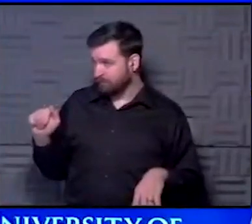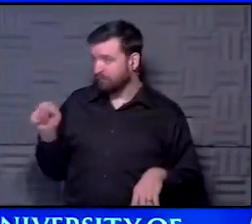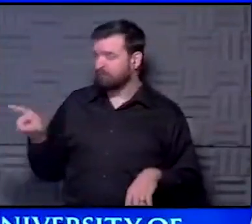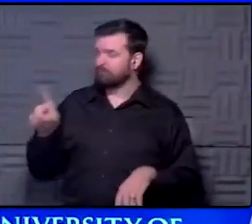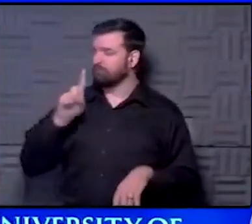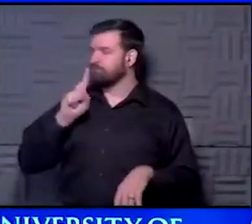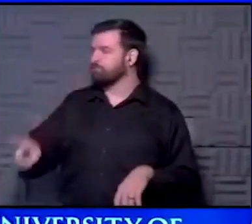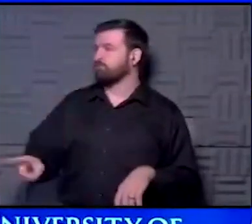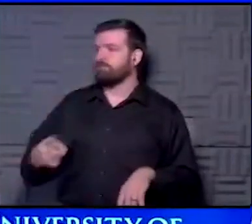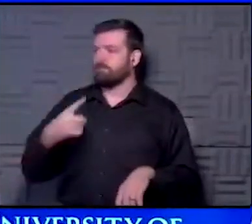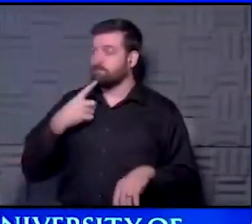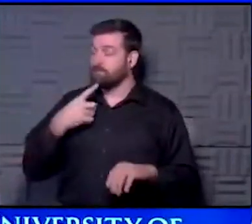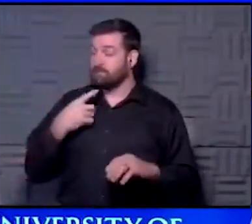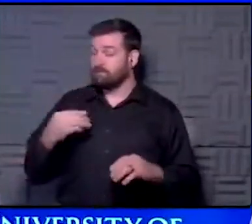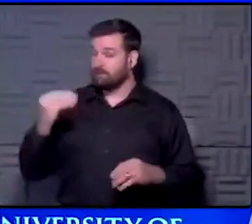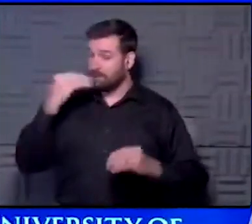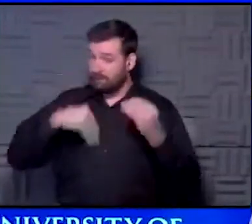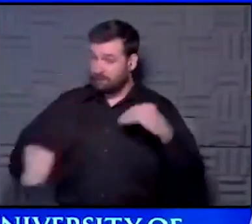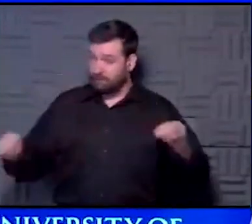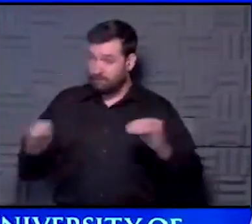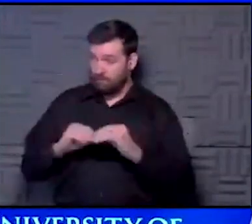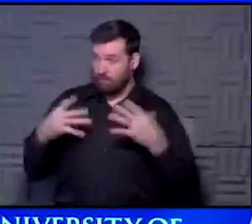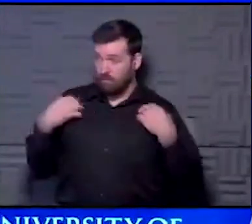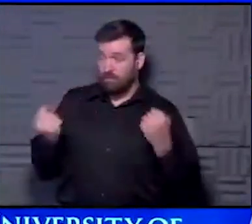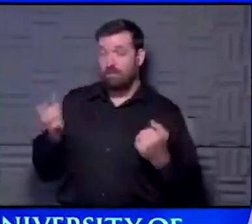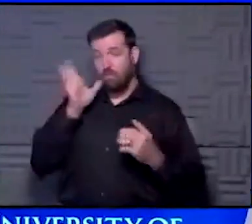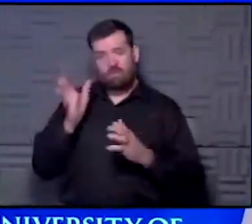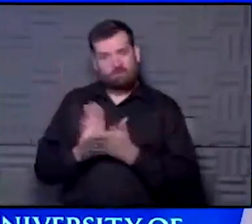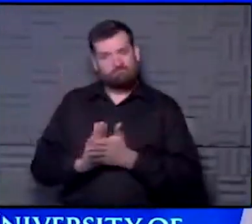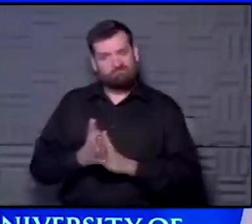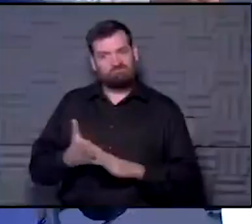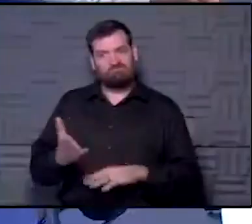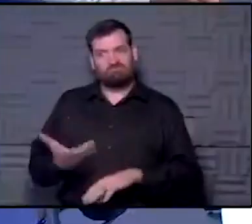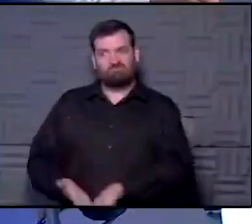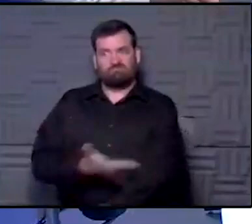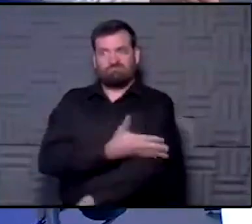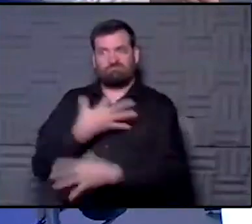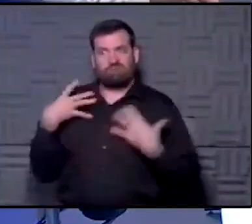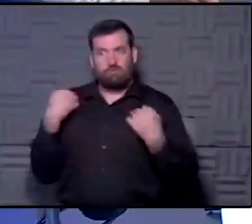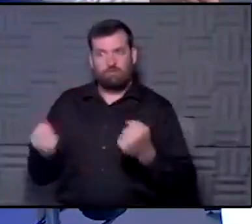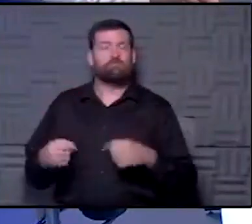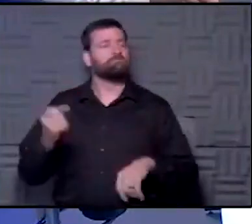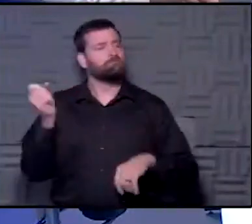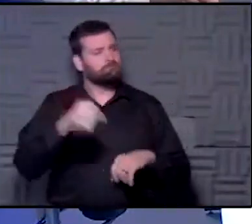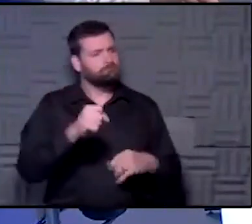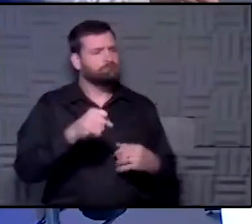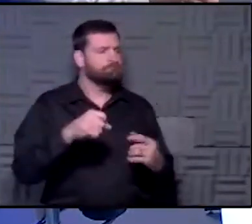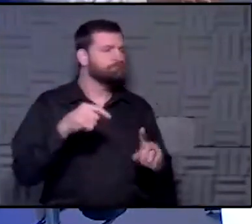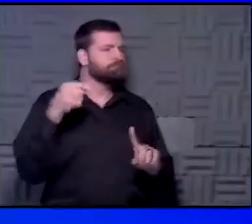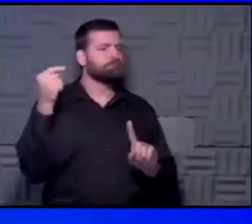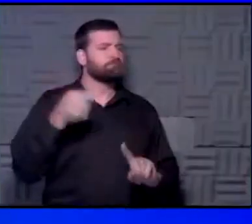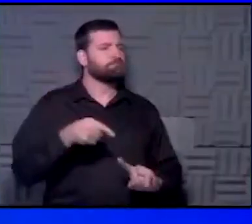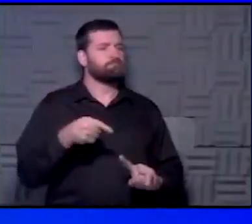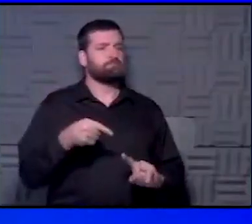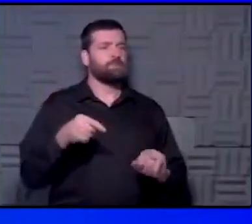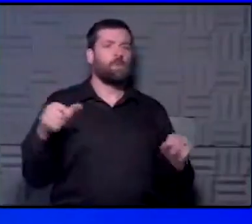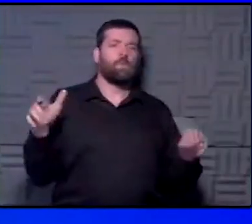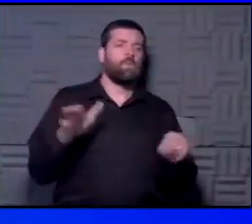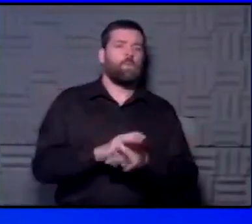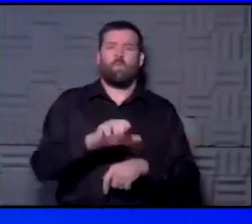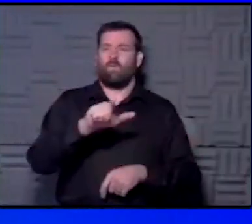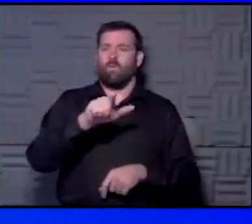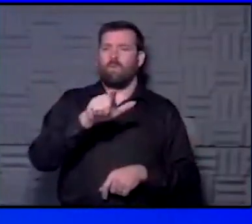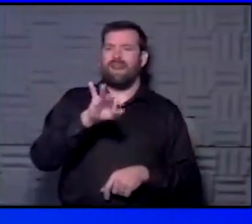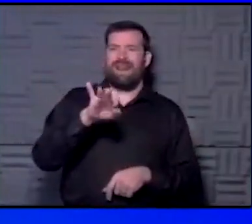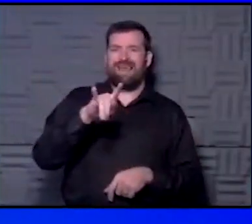really saying is if we eat healthy, we'll be a little bit healthier, which I think we would probably like. Yeah, and I think it's all about the whole lifestyle. It's